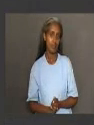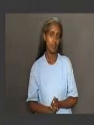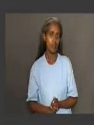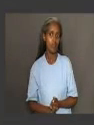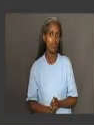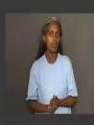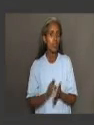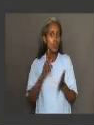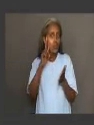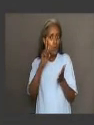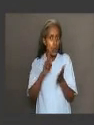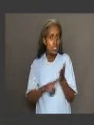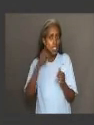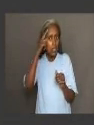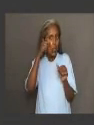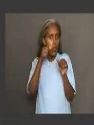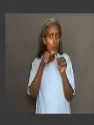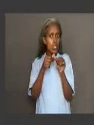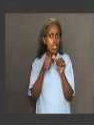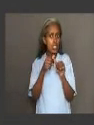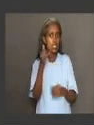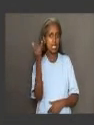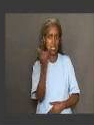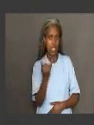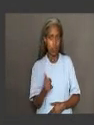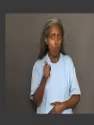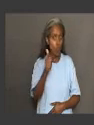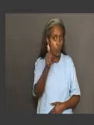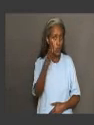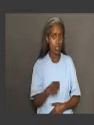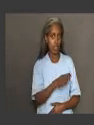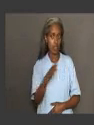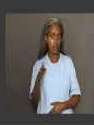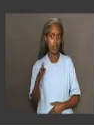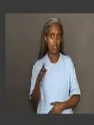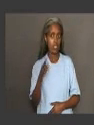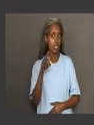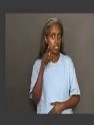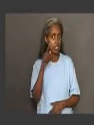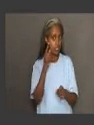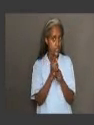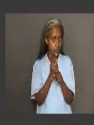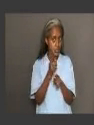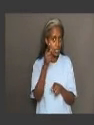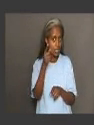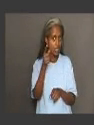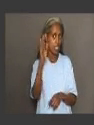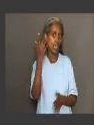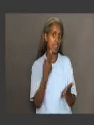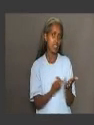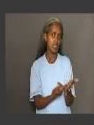What did you notice about the shape of your graph? It should appear like